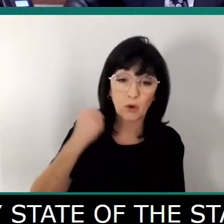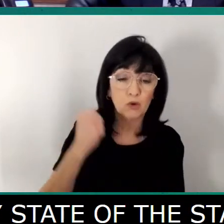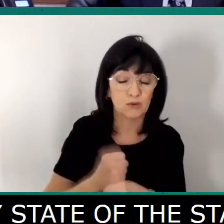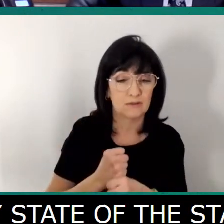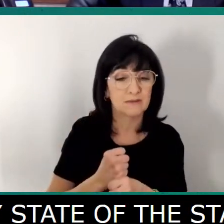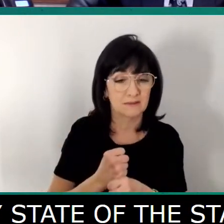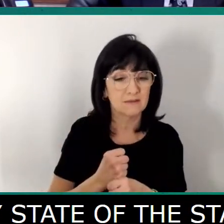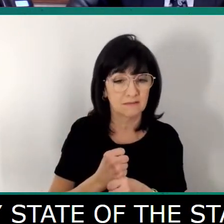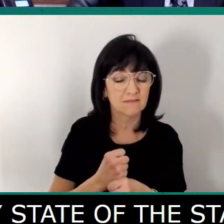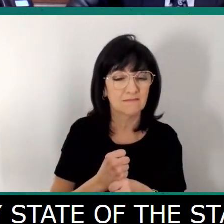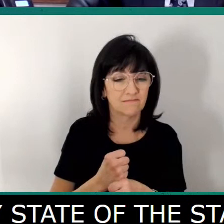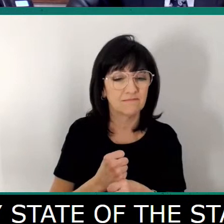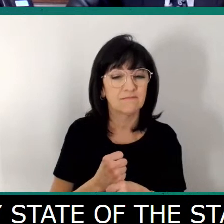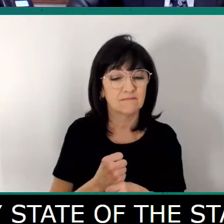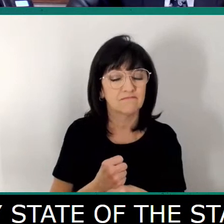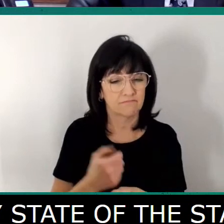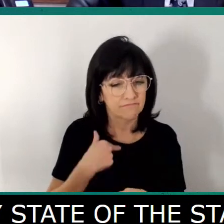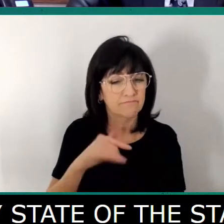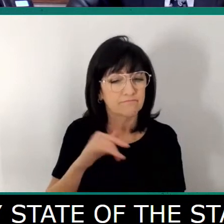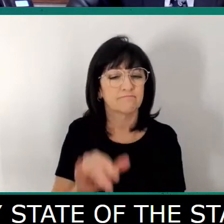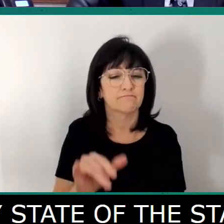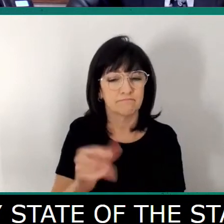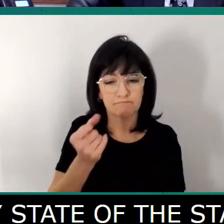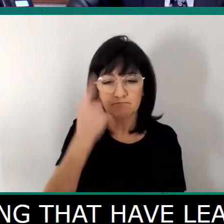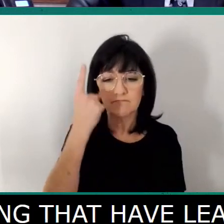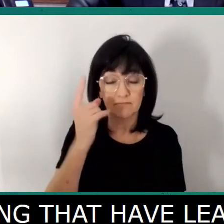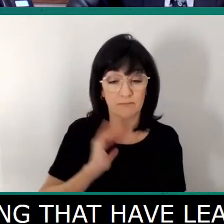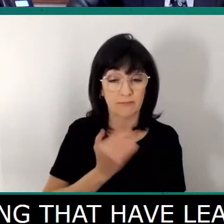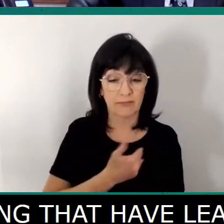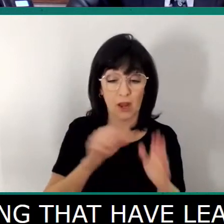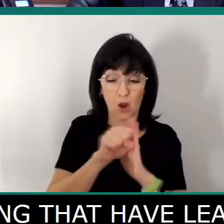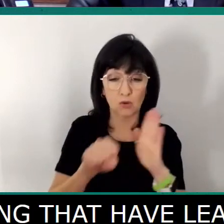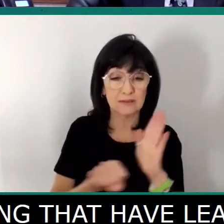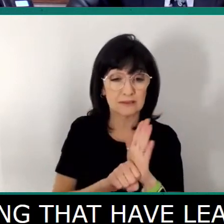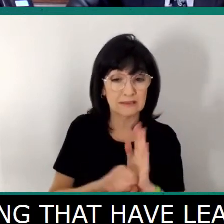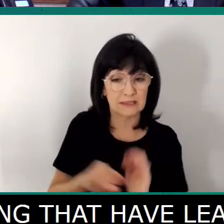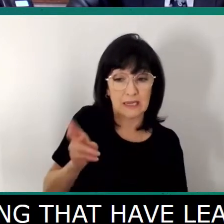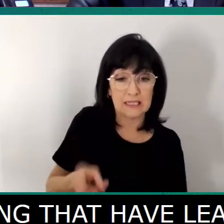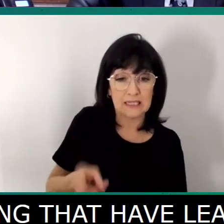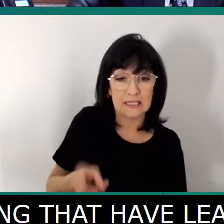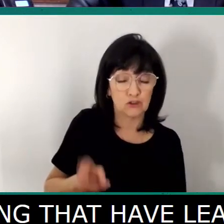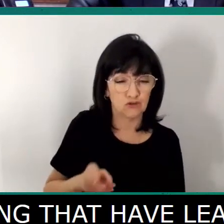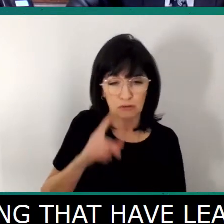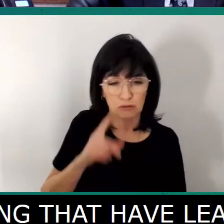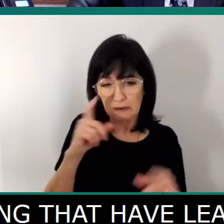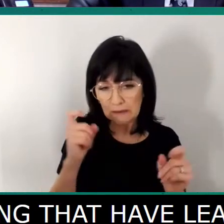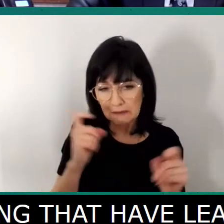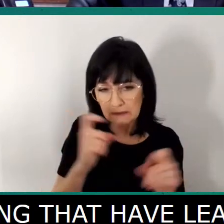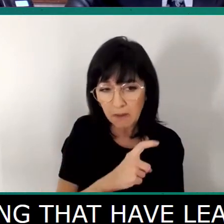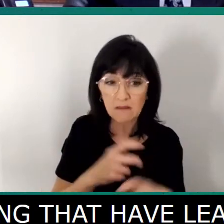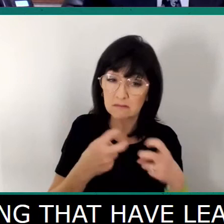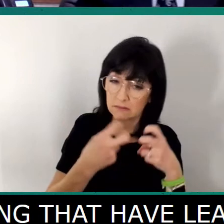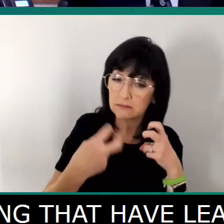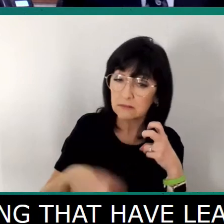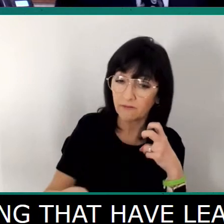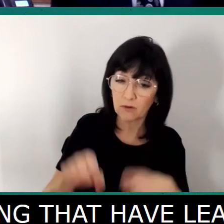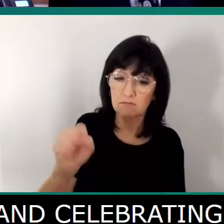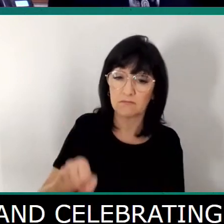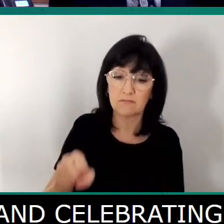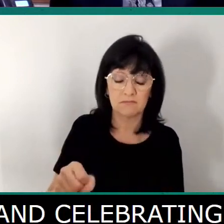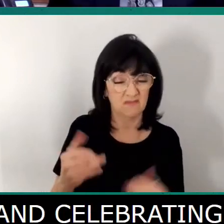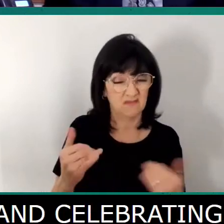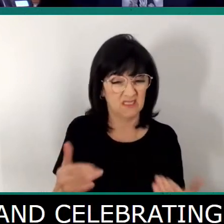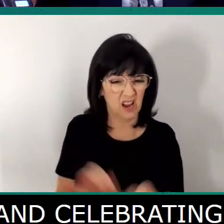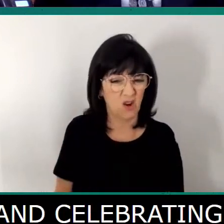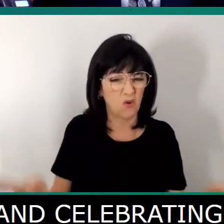state and our complex and often difficult history. I was very proud to sign Representative Dorsey